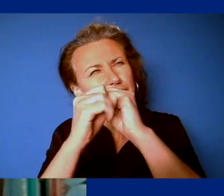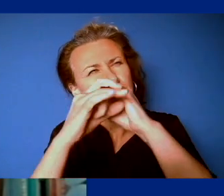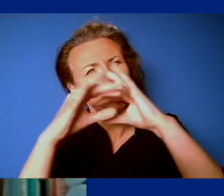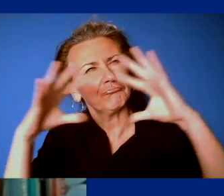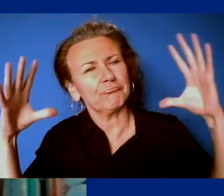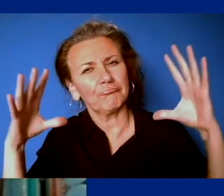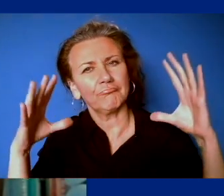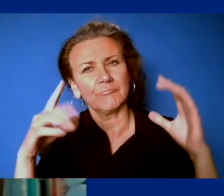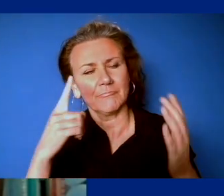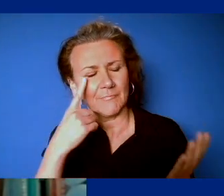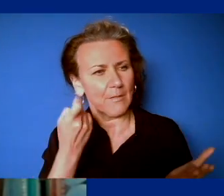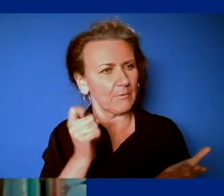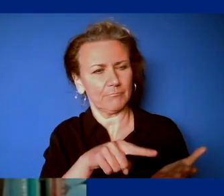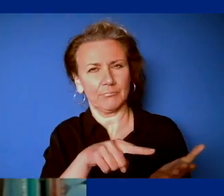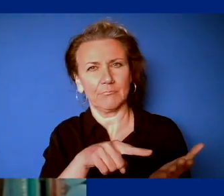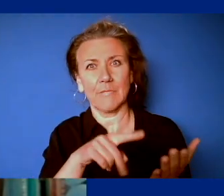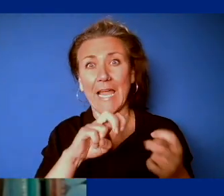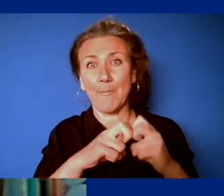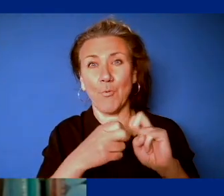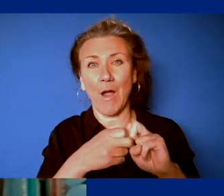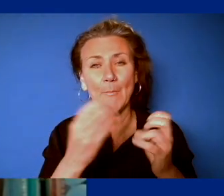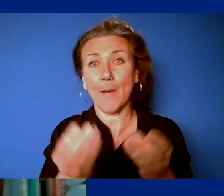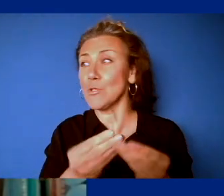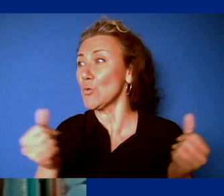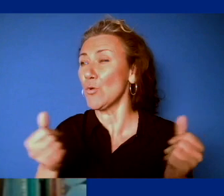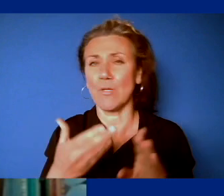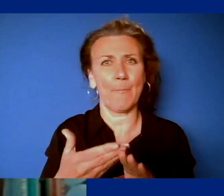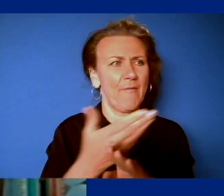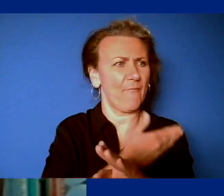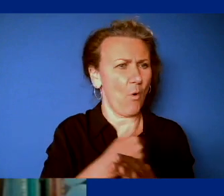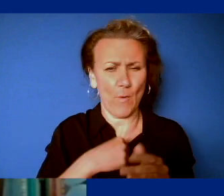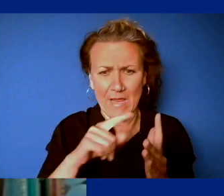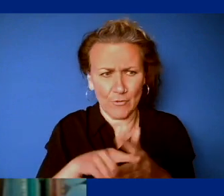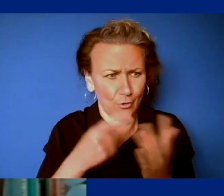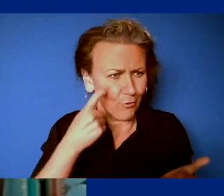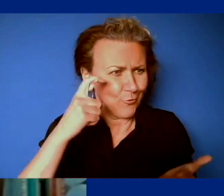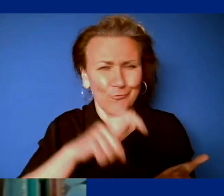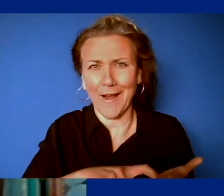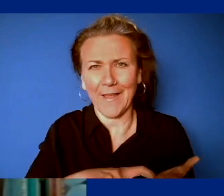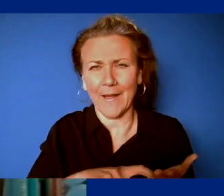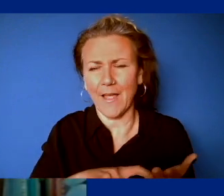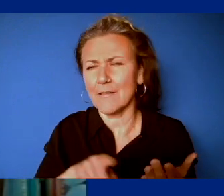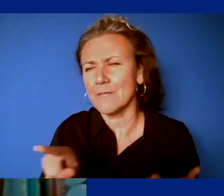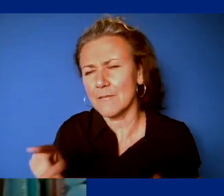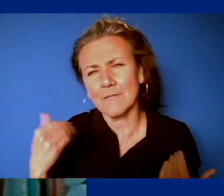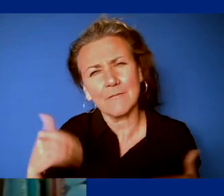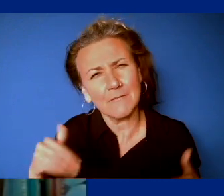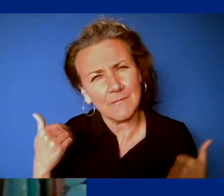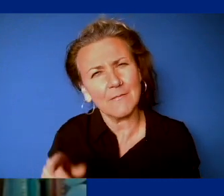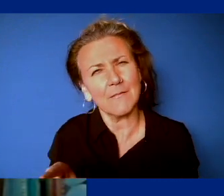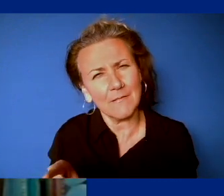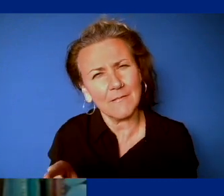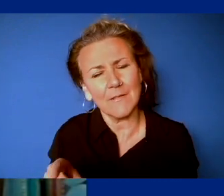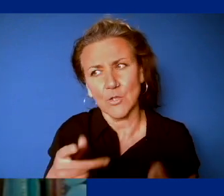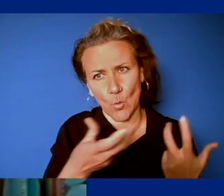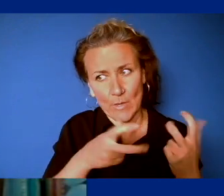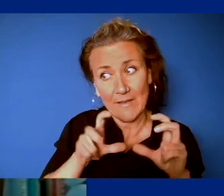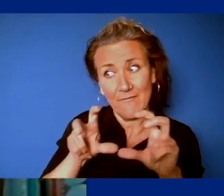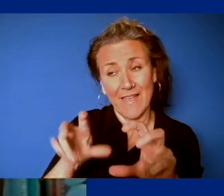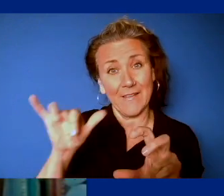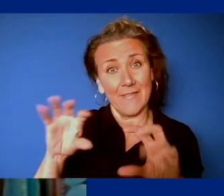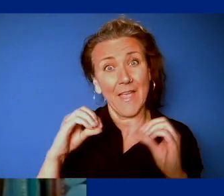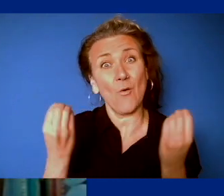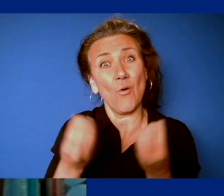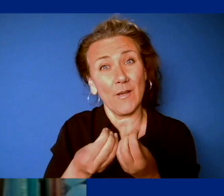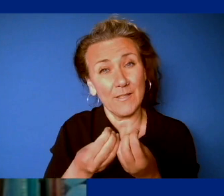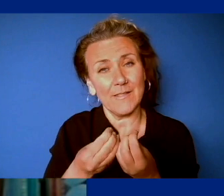the problems and figure out the solutions before the rest of us even know what the problems are. Think about that. We invested